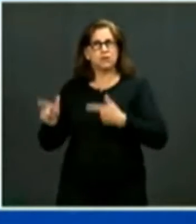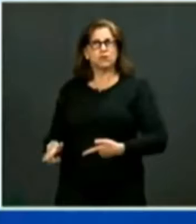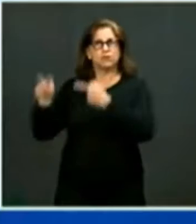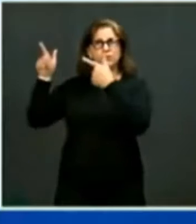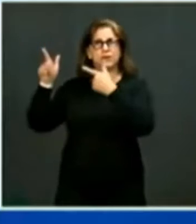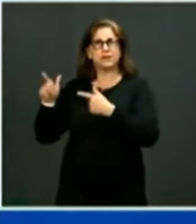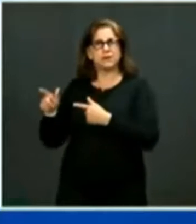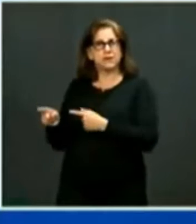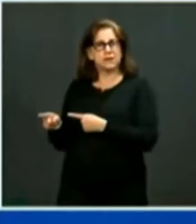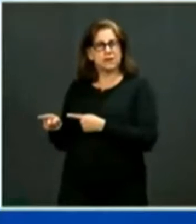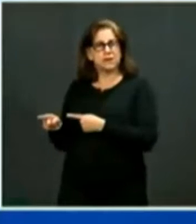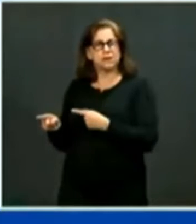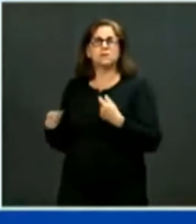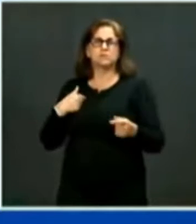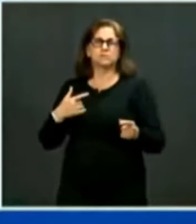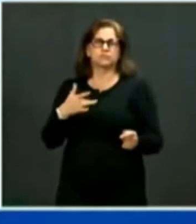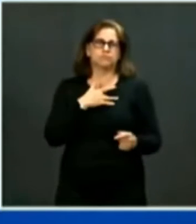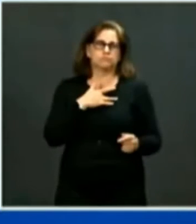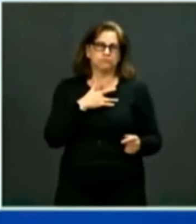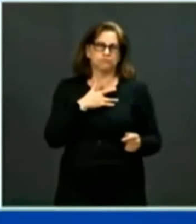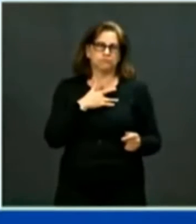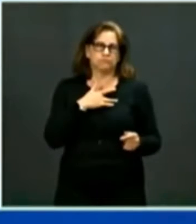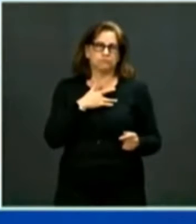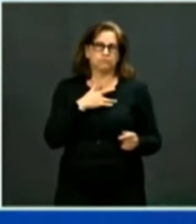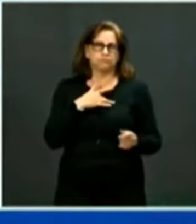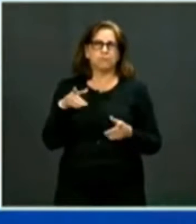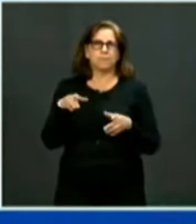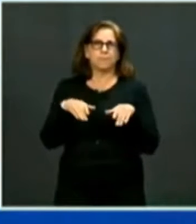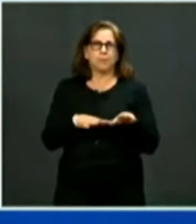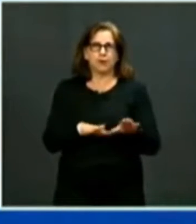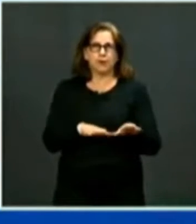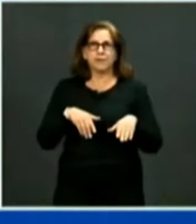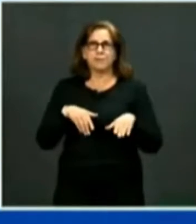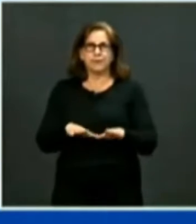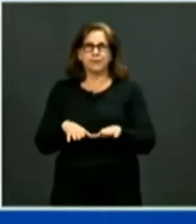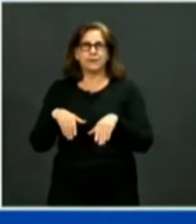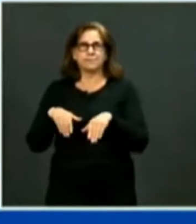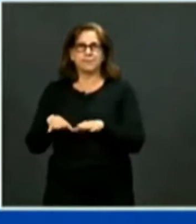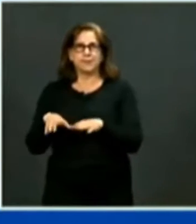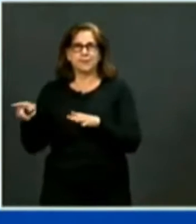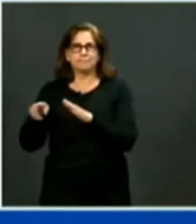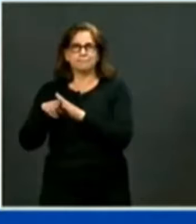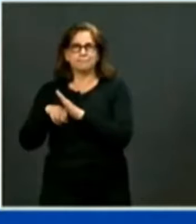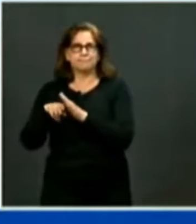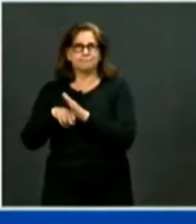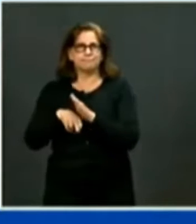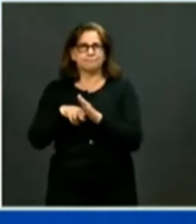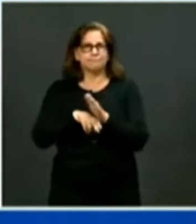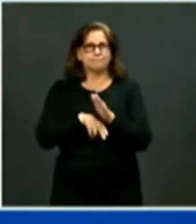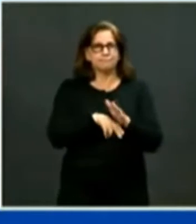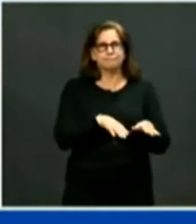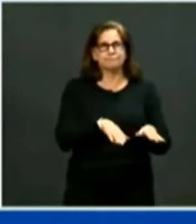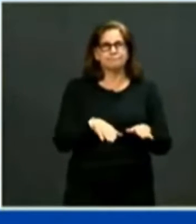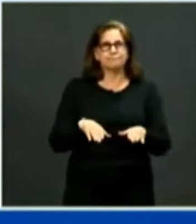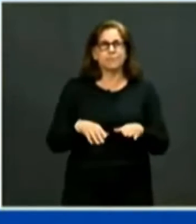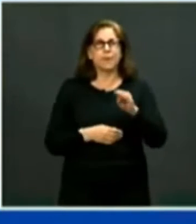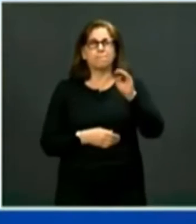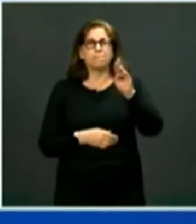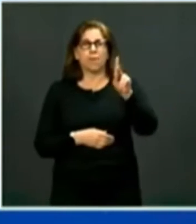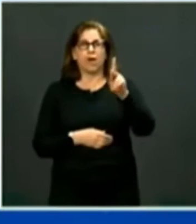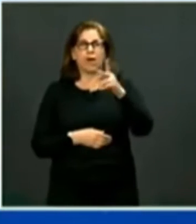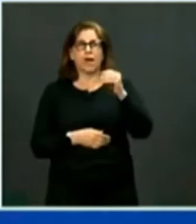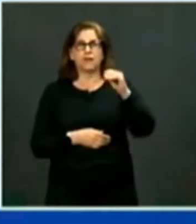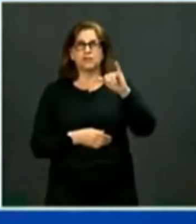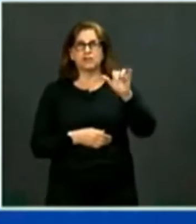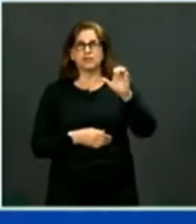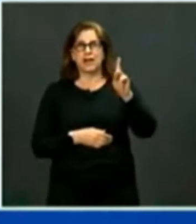earth. We understand that. I don't think you have one anymore. Mark and Jackie, I want to tell you, it's